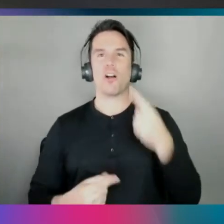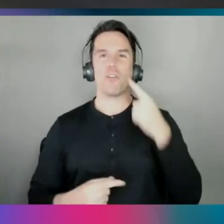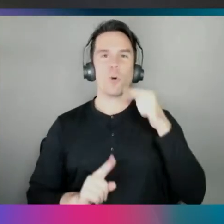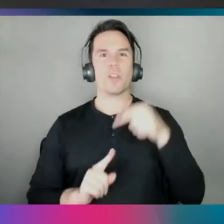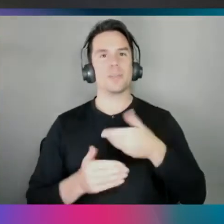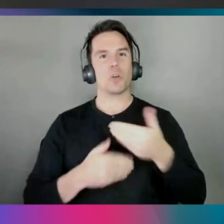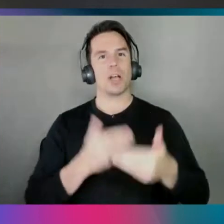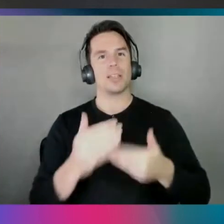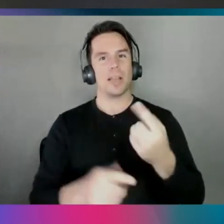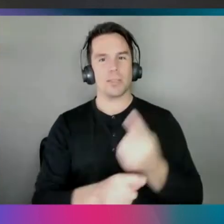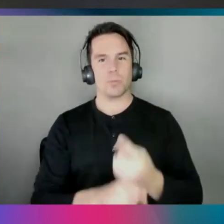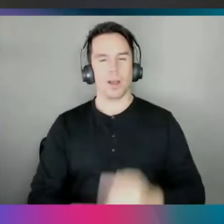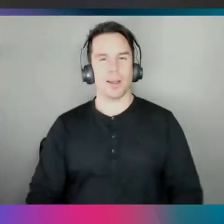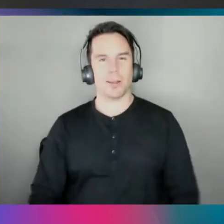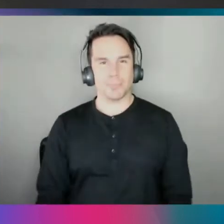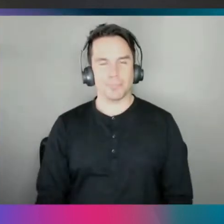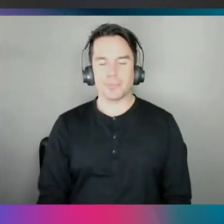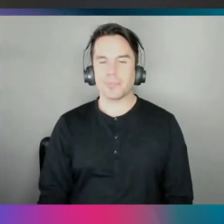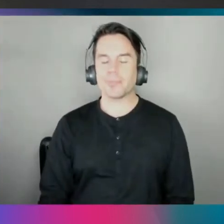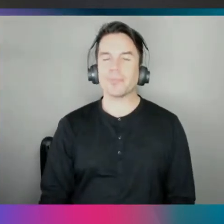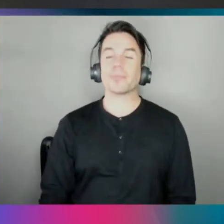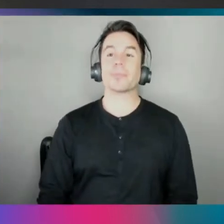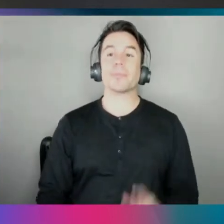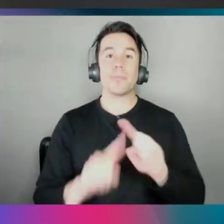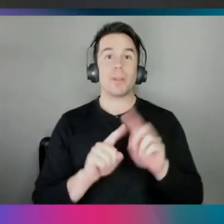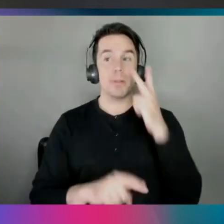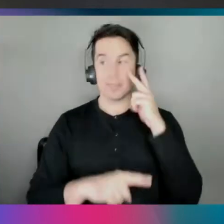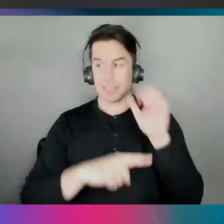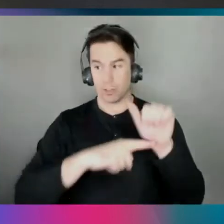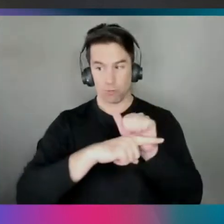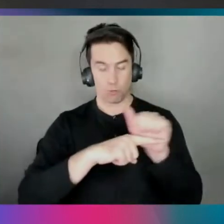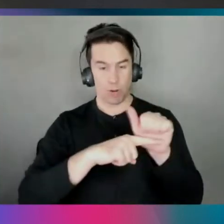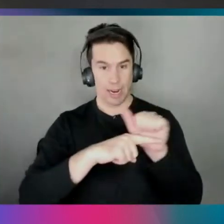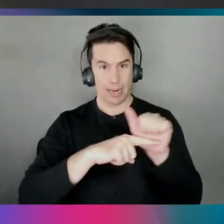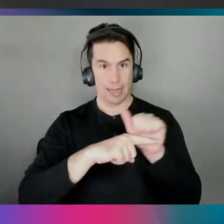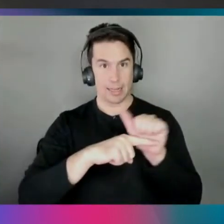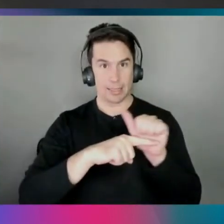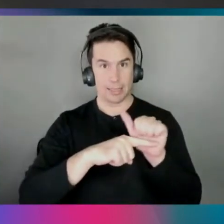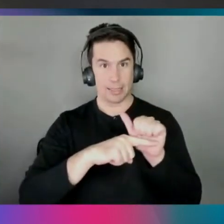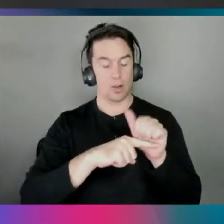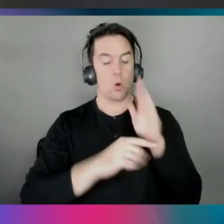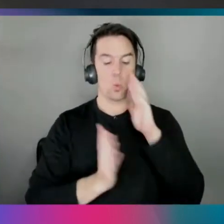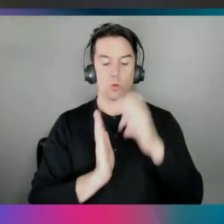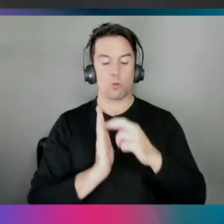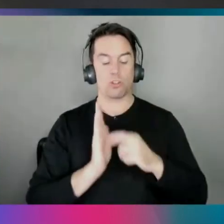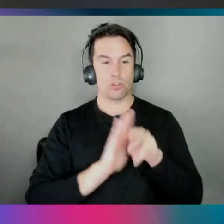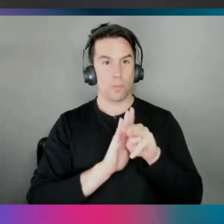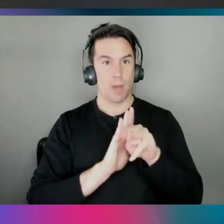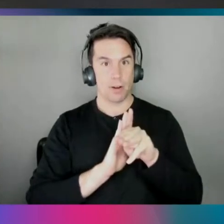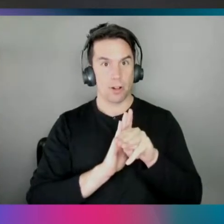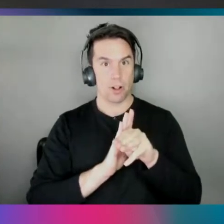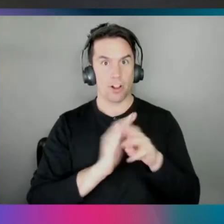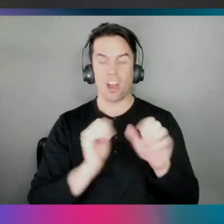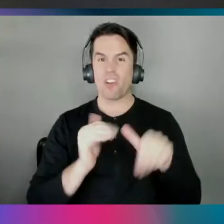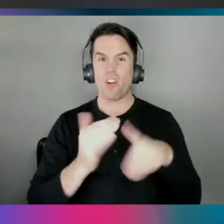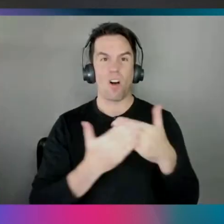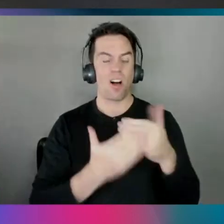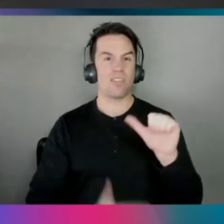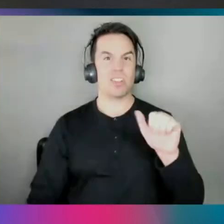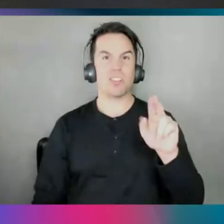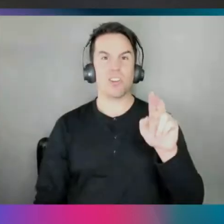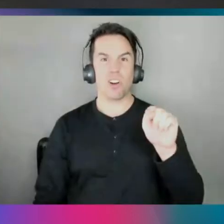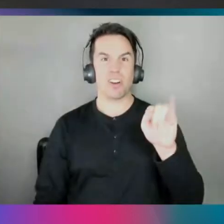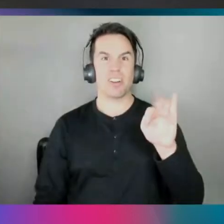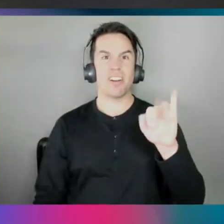of the training here, we go to the model. We're going to register that model in all of its artifacts so we can track its lineage over